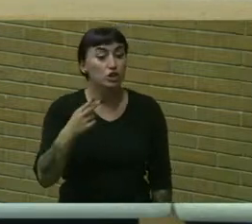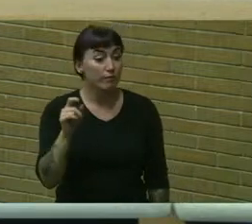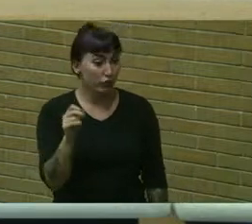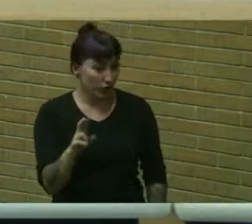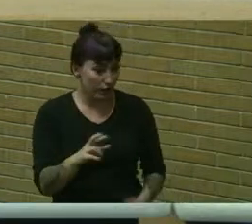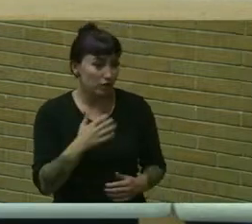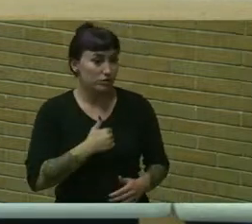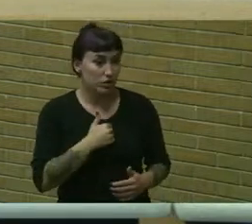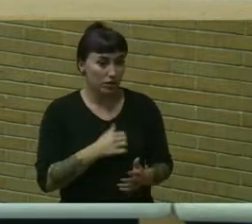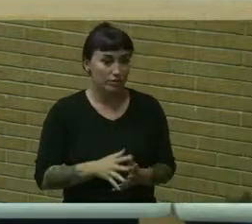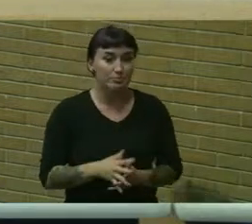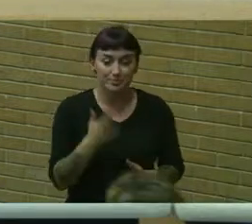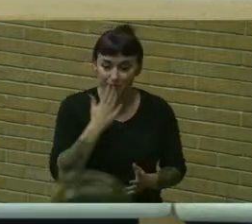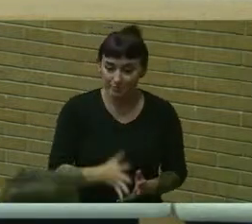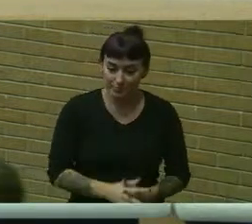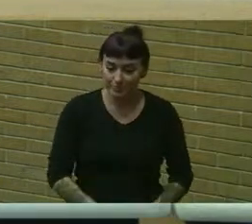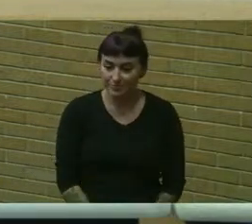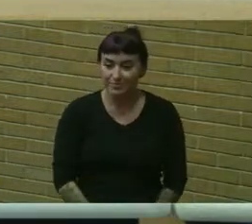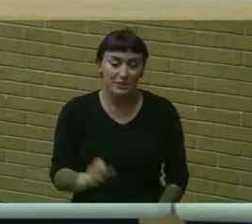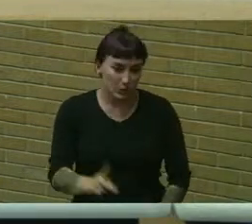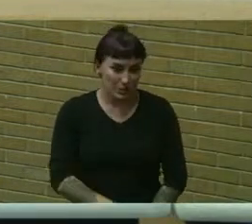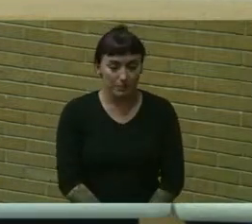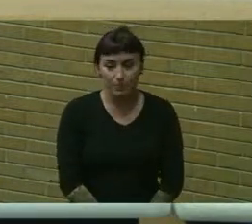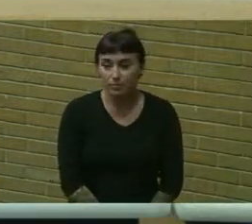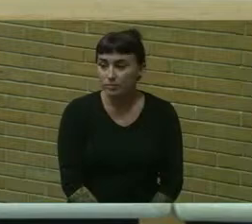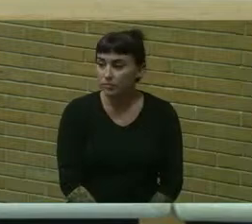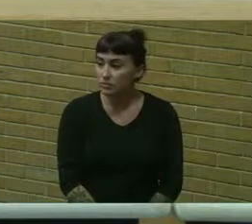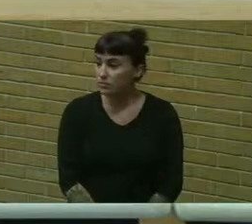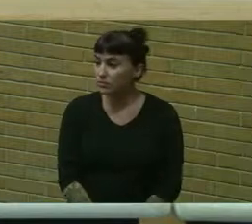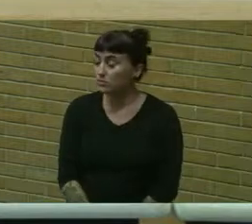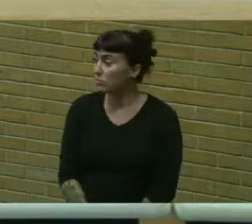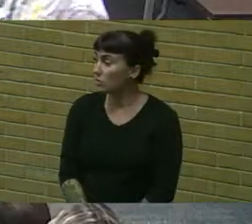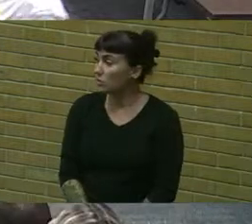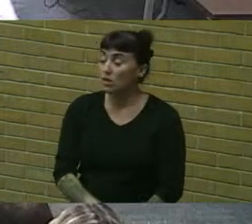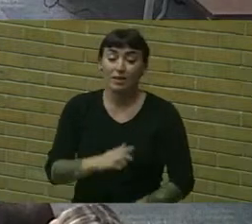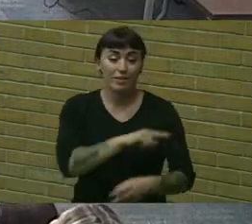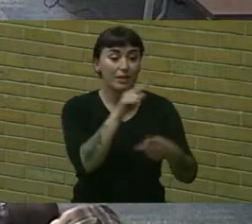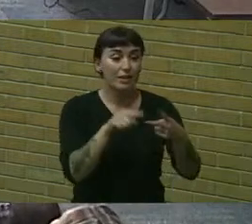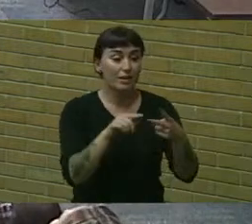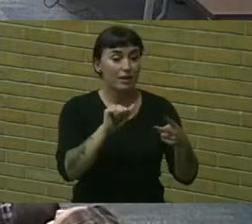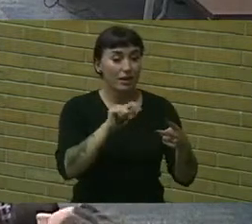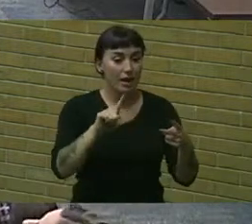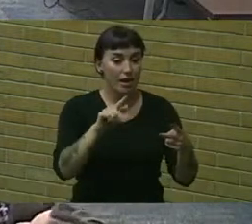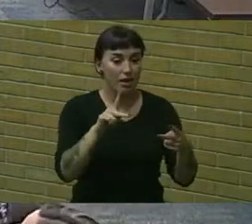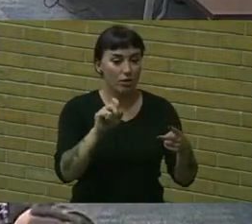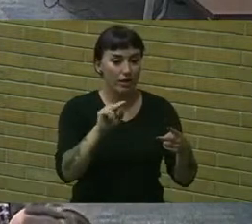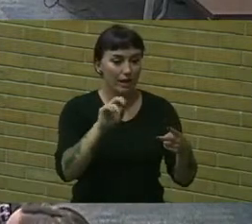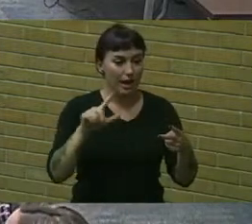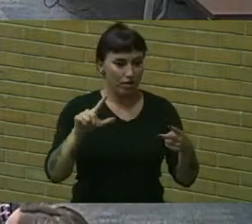Shafrir, my apologies, thank you. And on deck is Al Cannell.